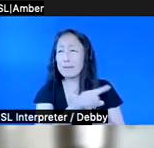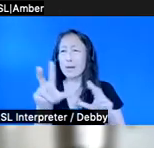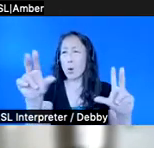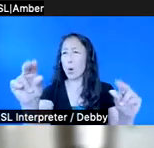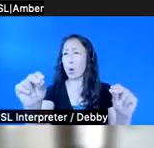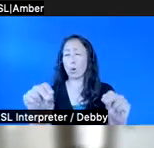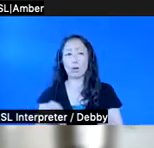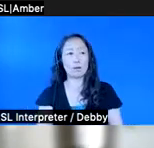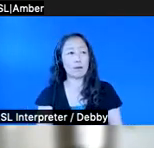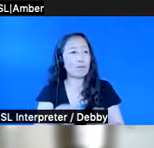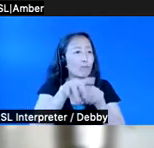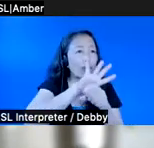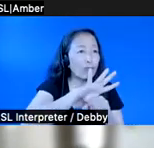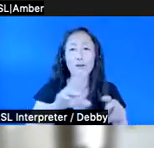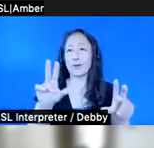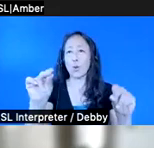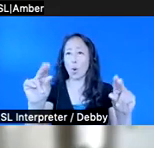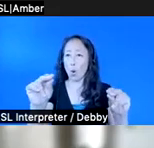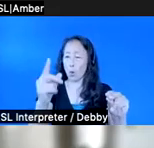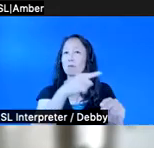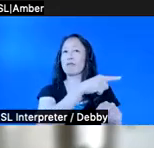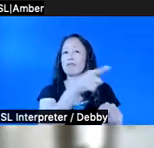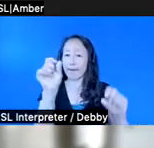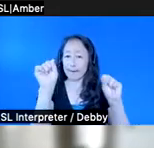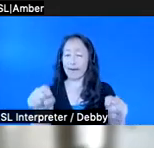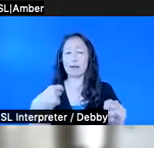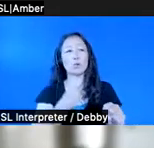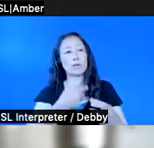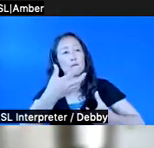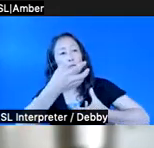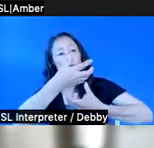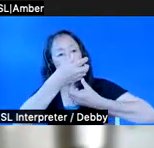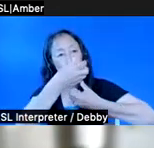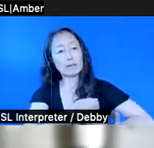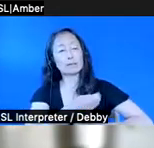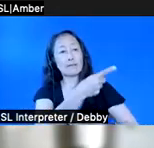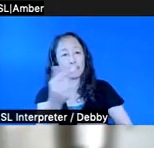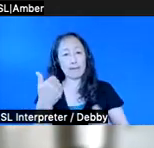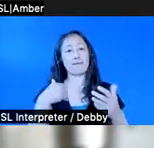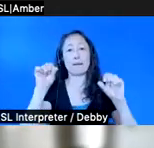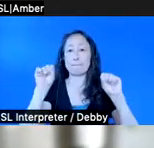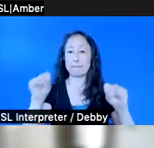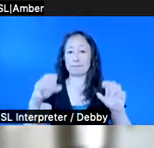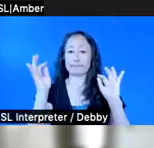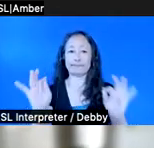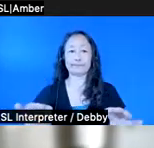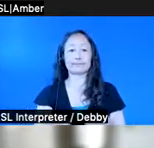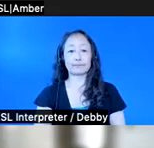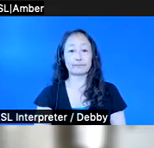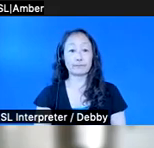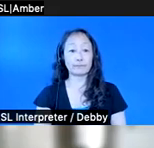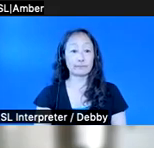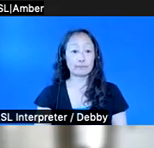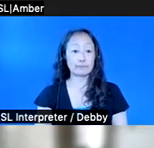incompetent. We need to make sure that we trust that they have that ability. In supporting that survivor